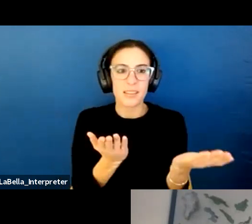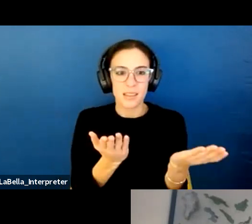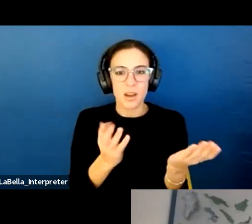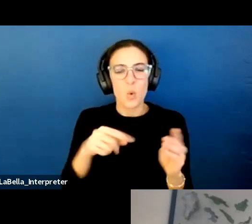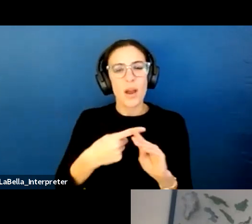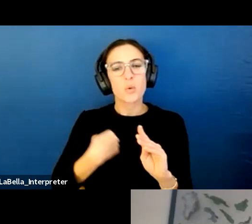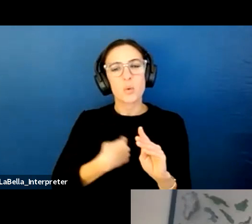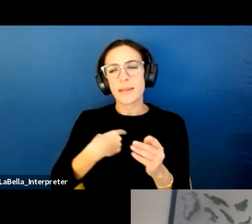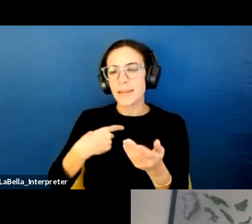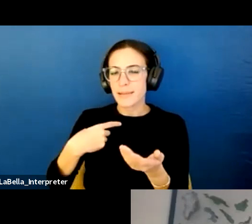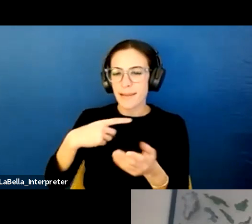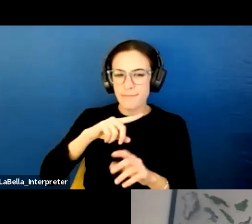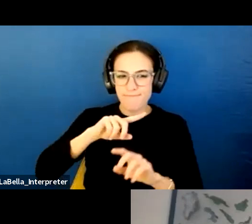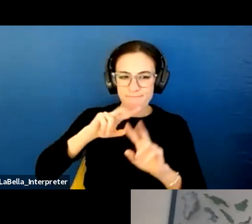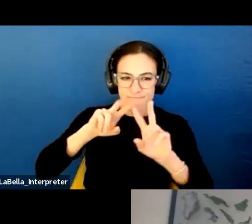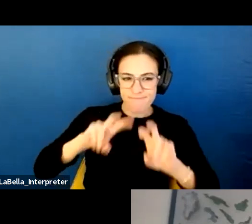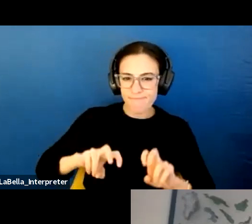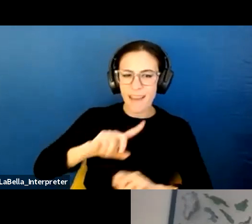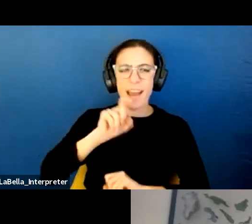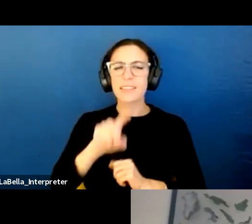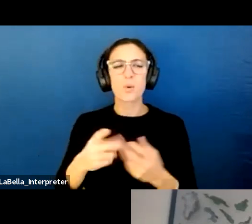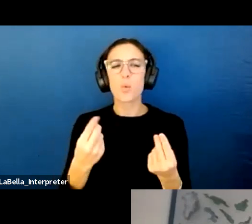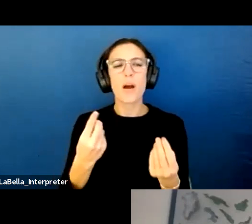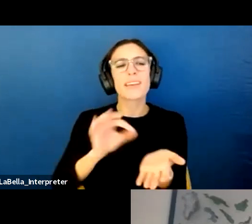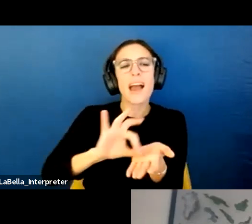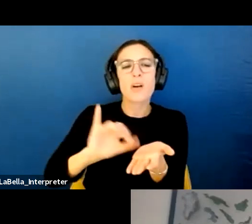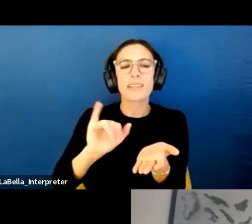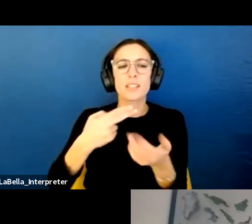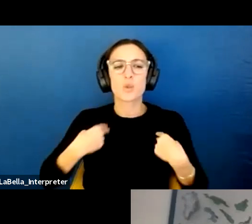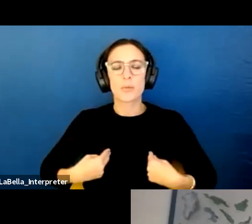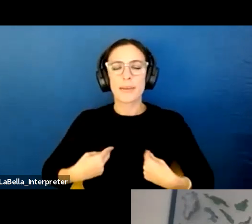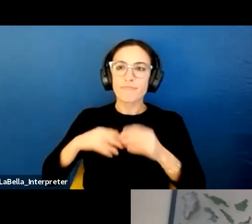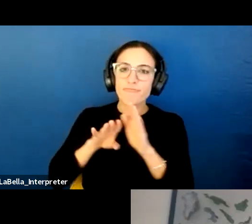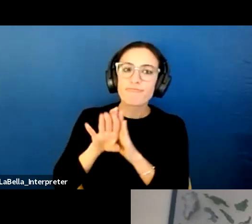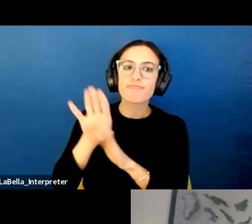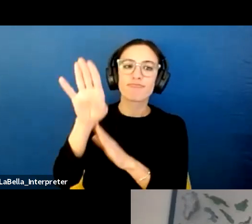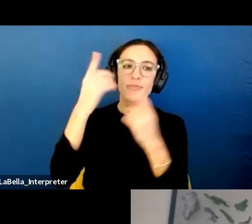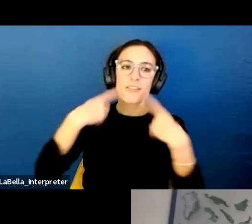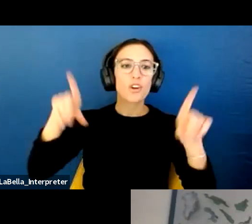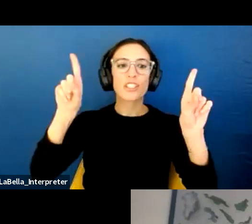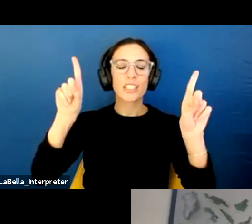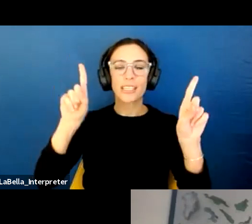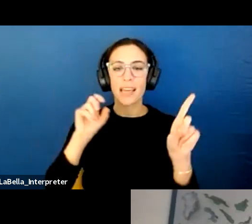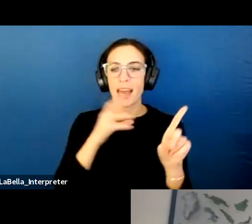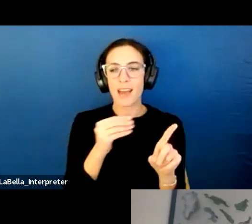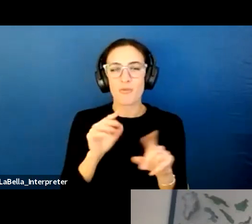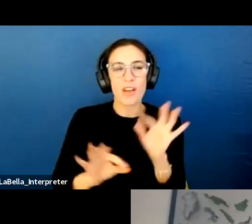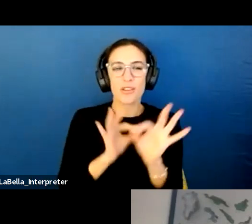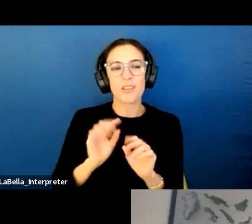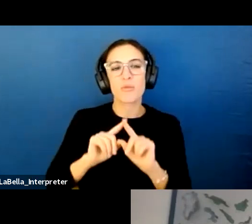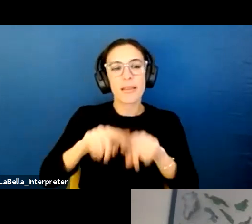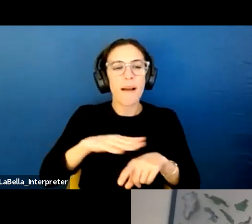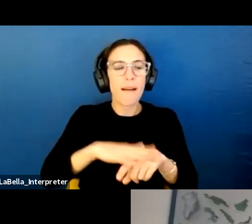human flourishing, and rather than rely on just sort of these simplistic stereotypes and